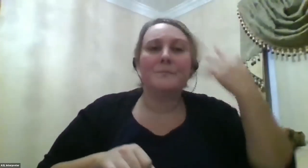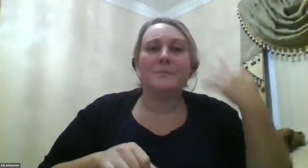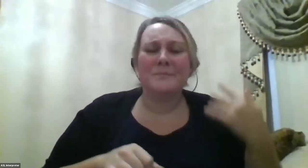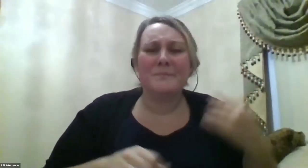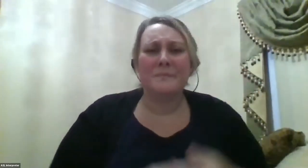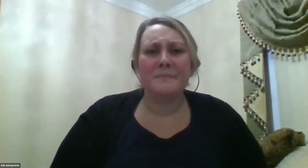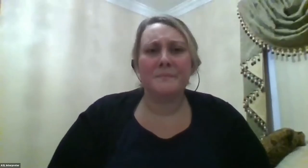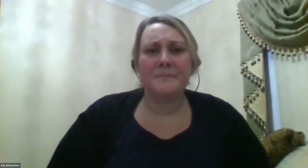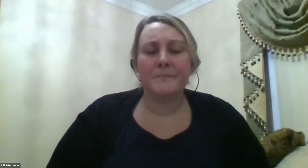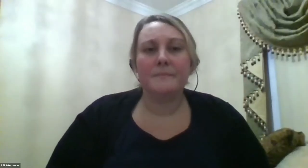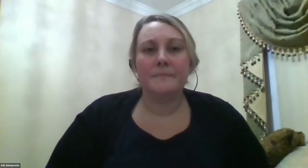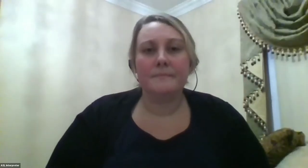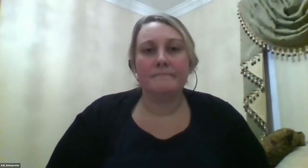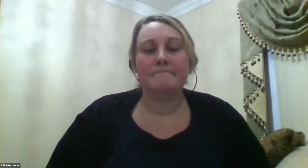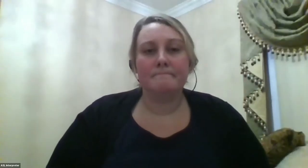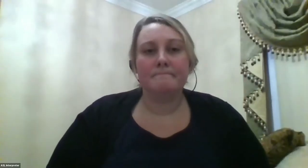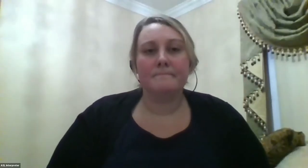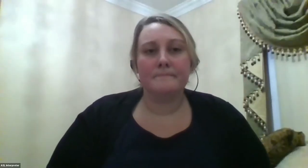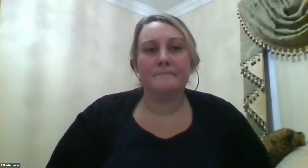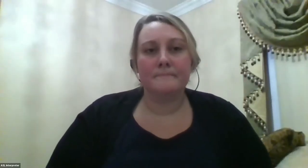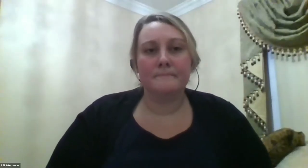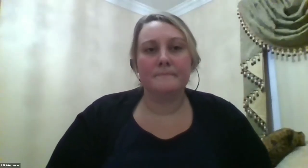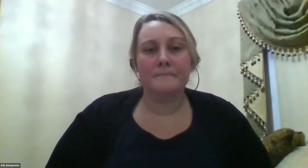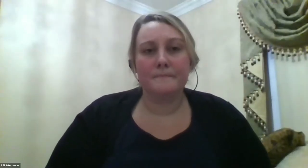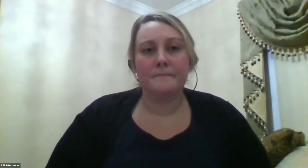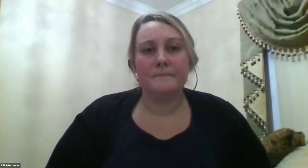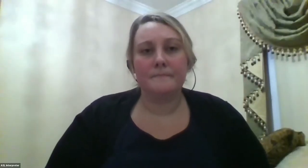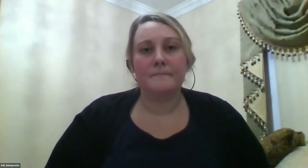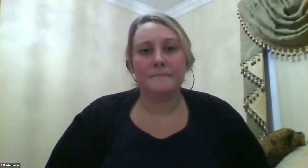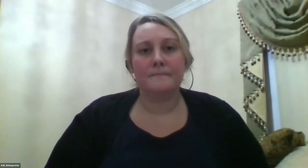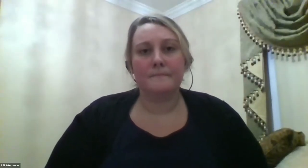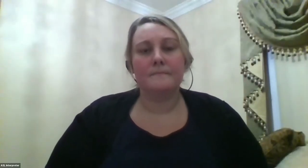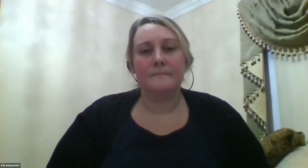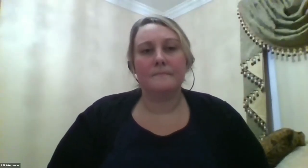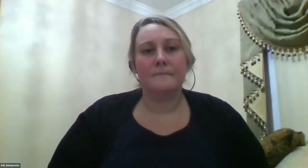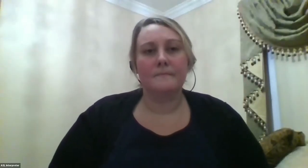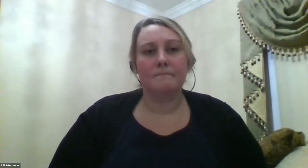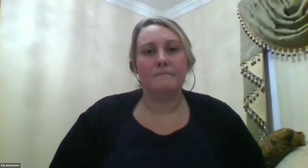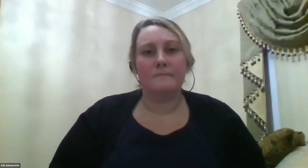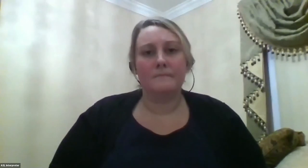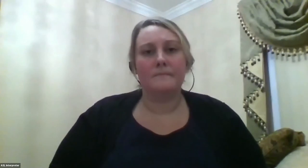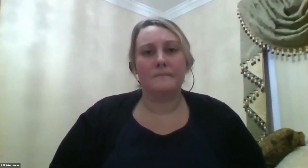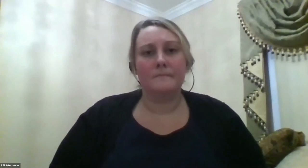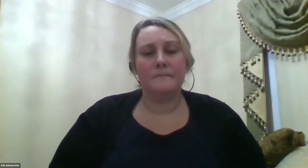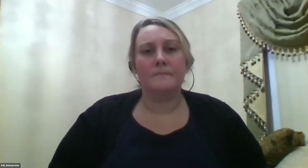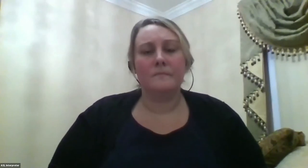speaking to, um, you're speaking to a number of different positionalities at the same time, not necessarily